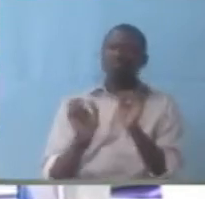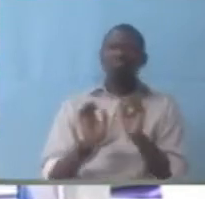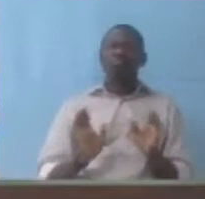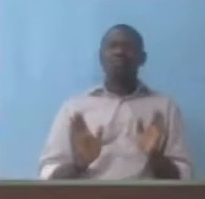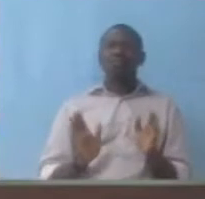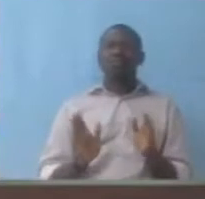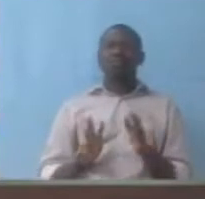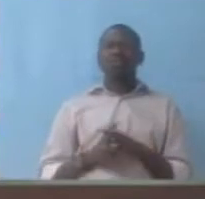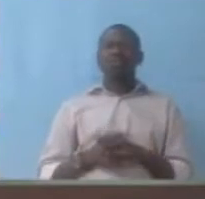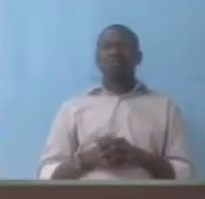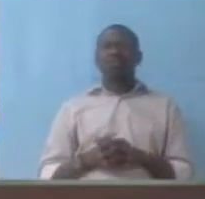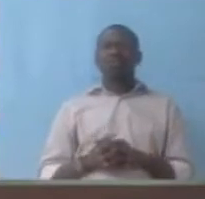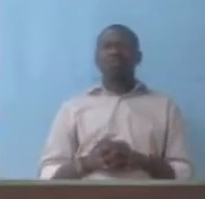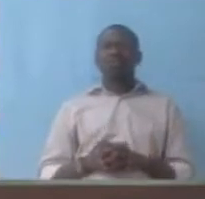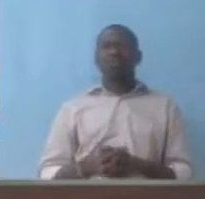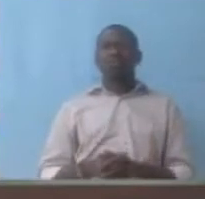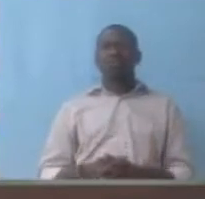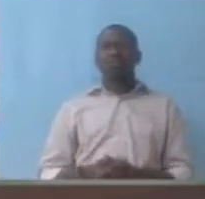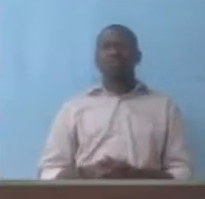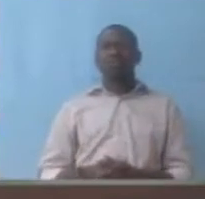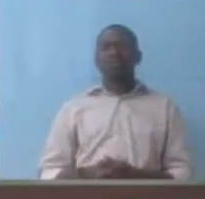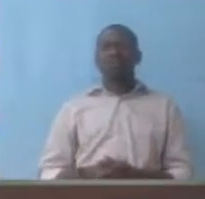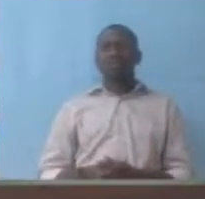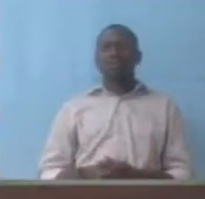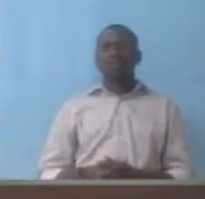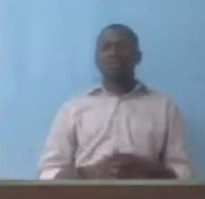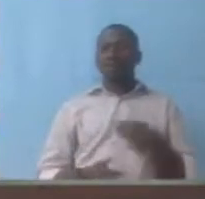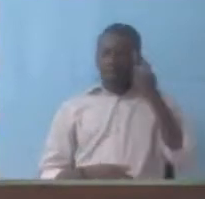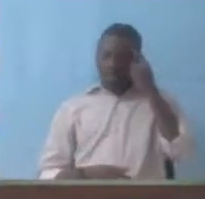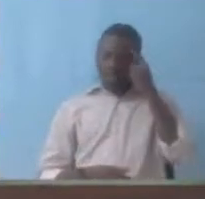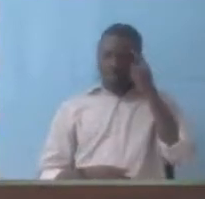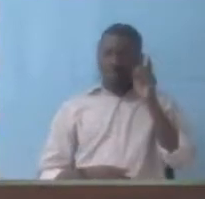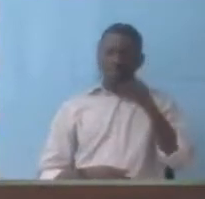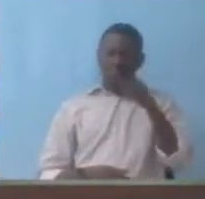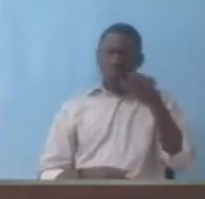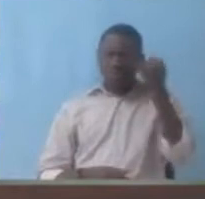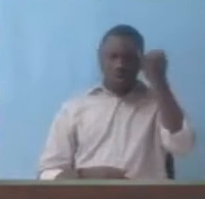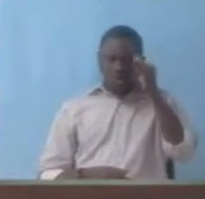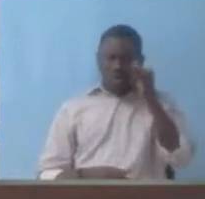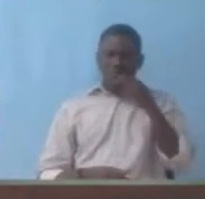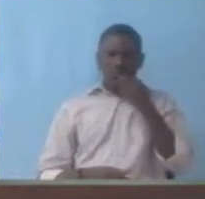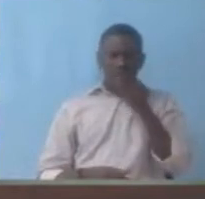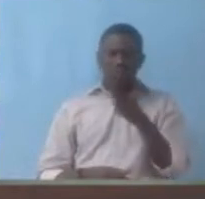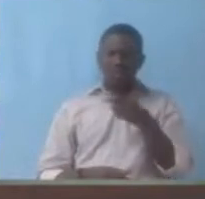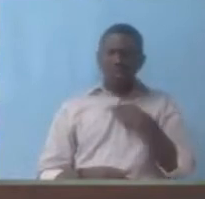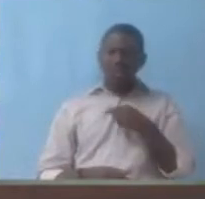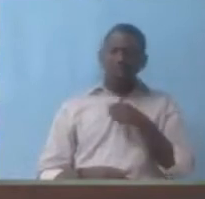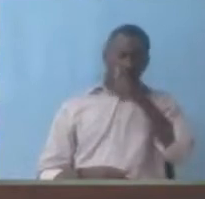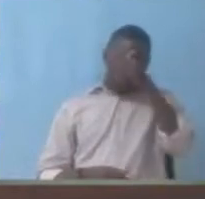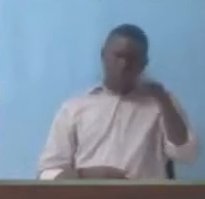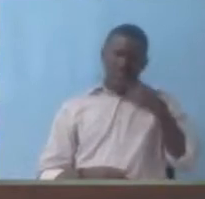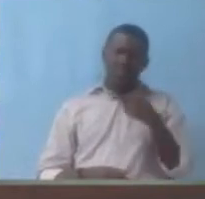ke ñarandir fengoti tan doron amon jare num fenna fodi. I think it's a wrong opinion to say that they serve decorative